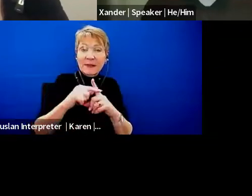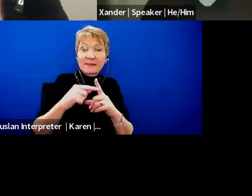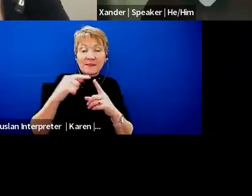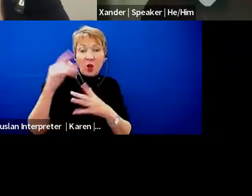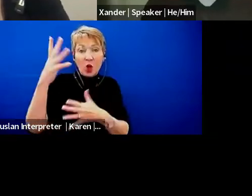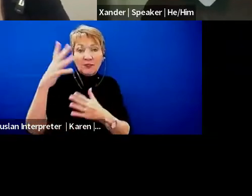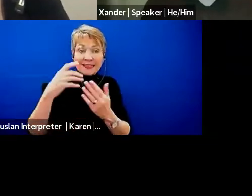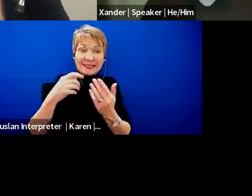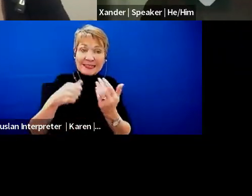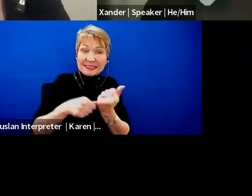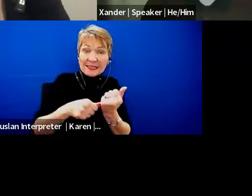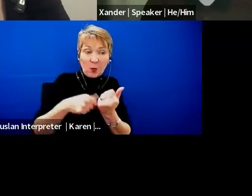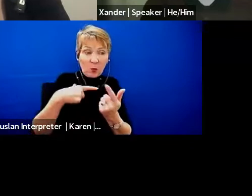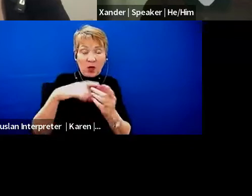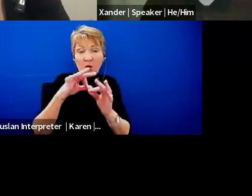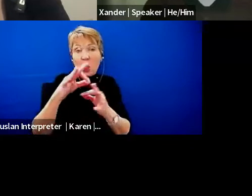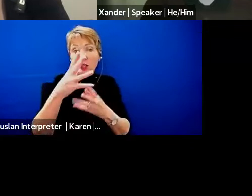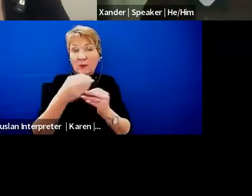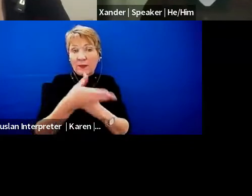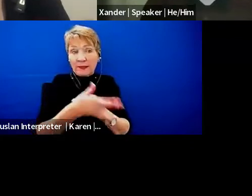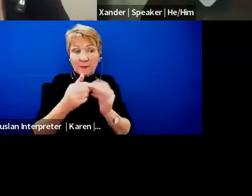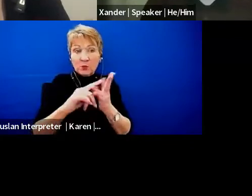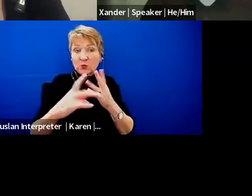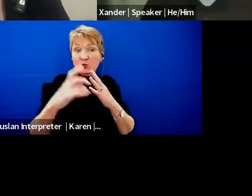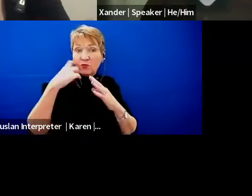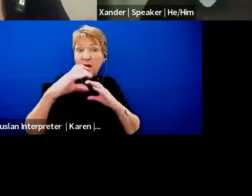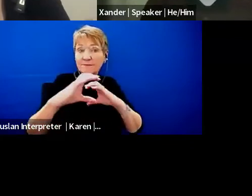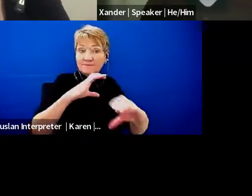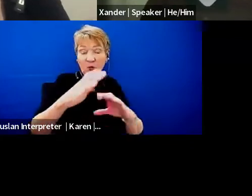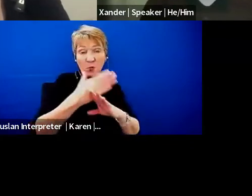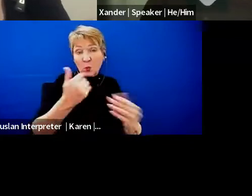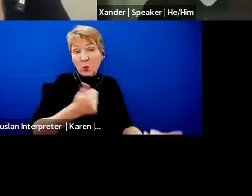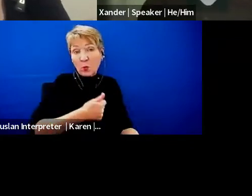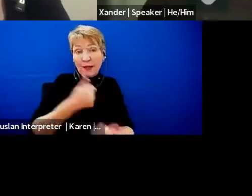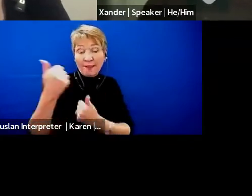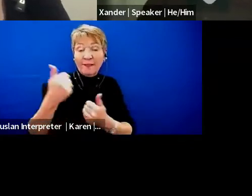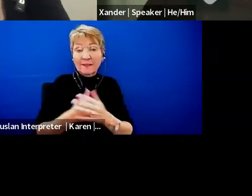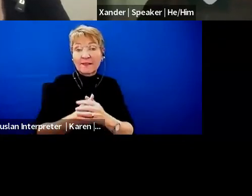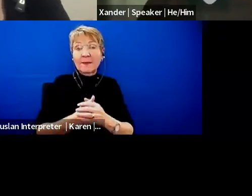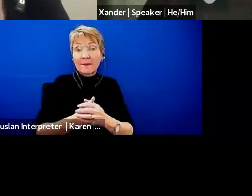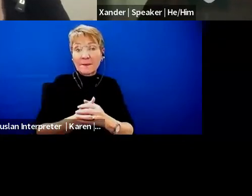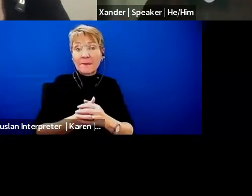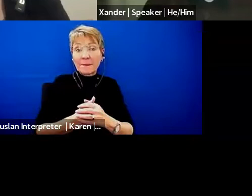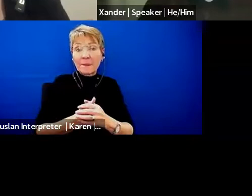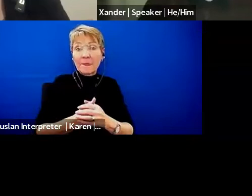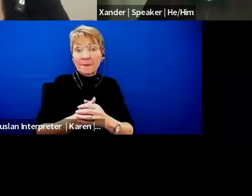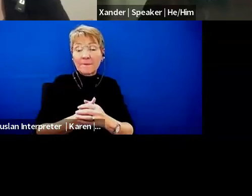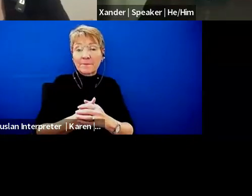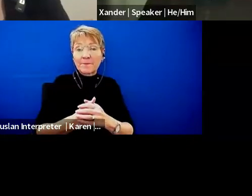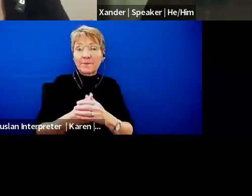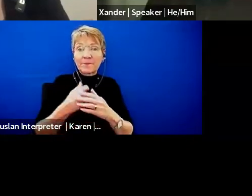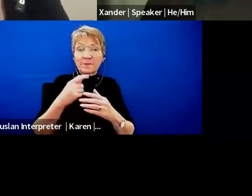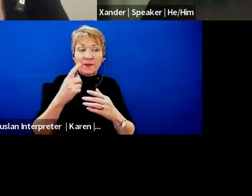why not use Auslan and try and communicate? And it worked really well. One of the main signs I use